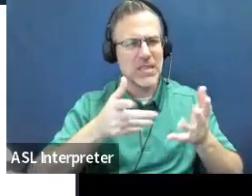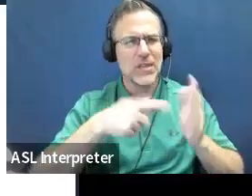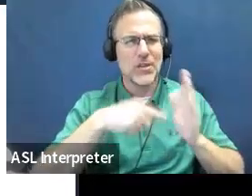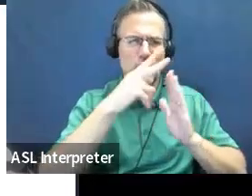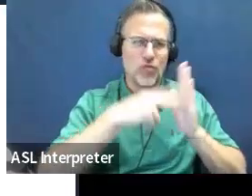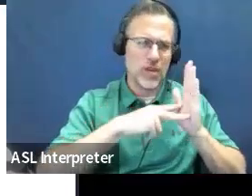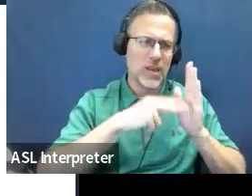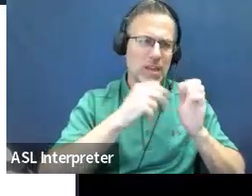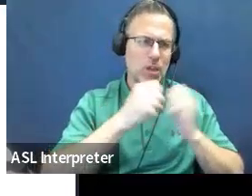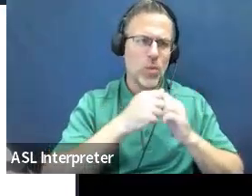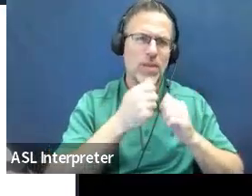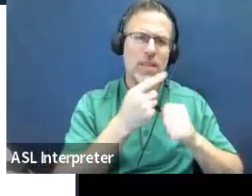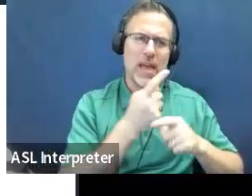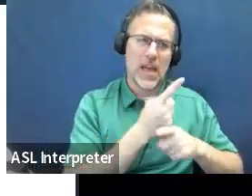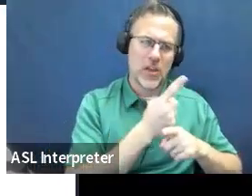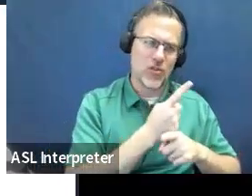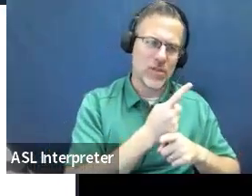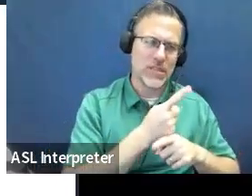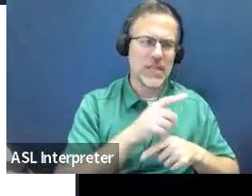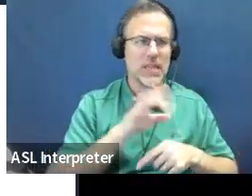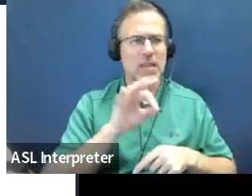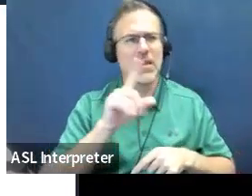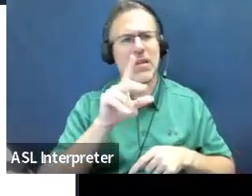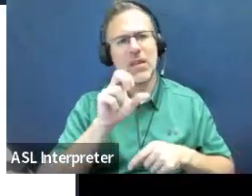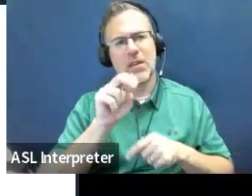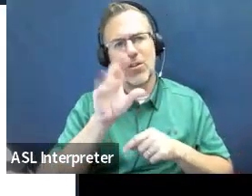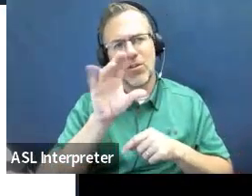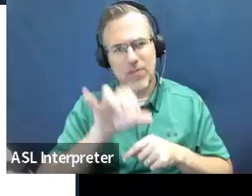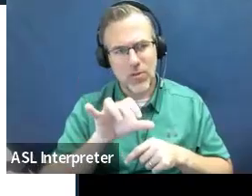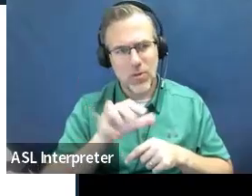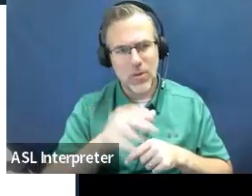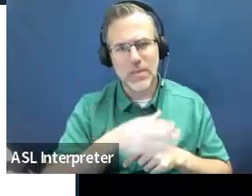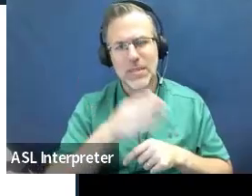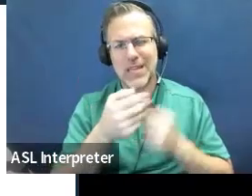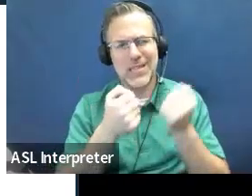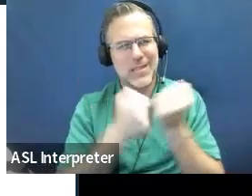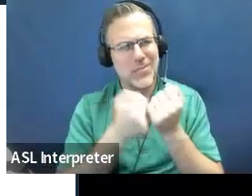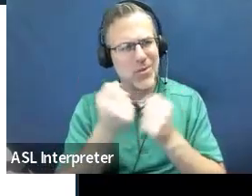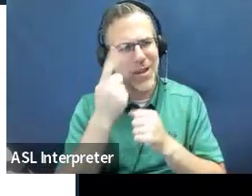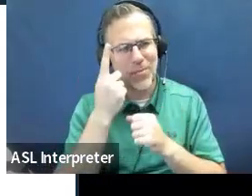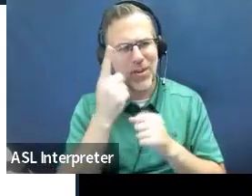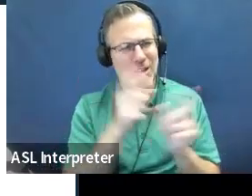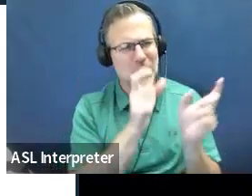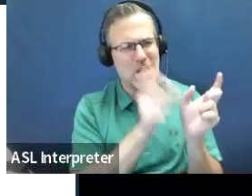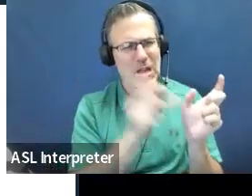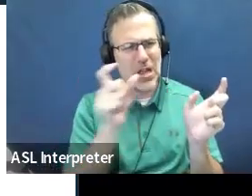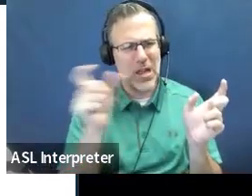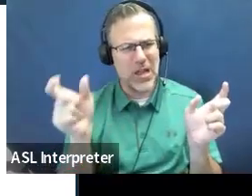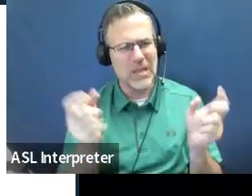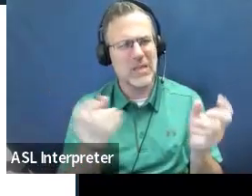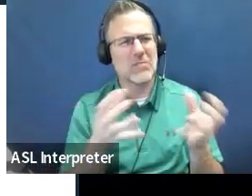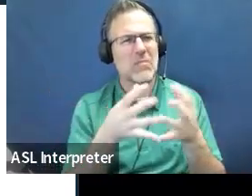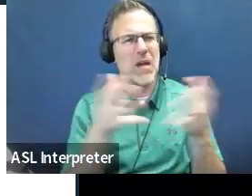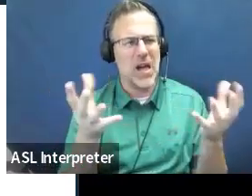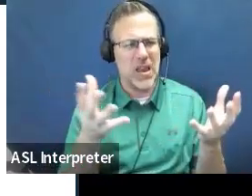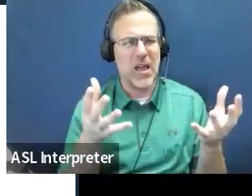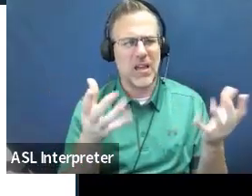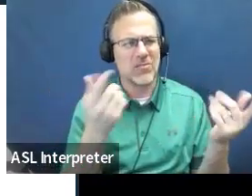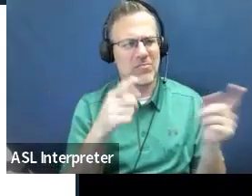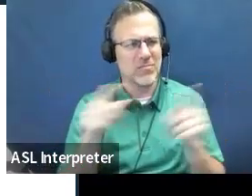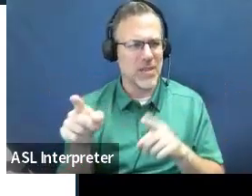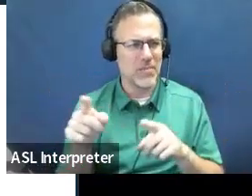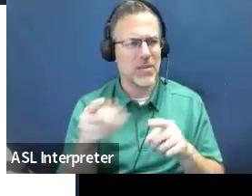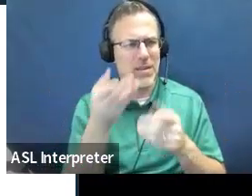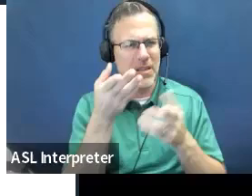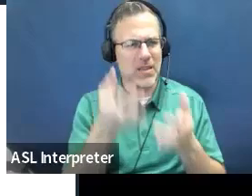with sufficient accuracy, fluency to support comprehension. So you've got a lot of things going on. So exactly,